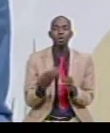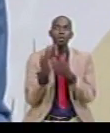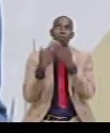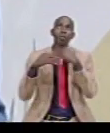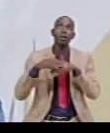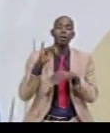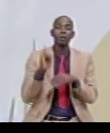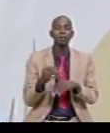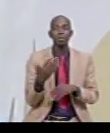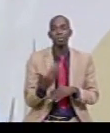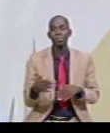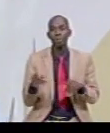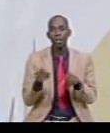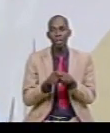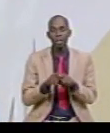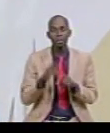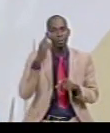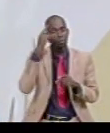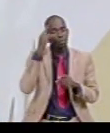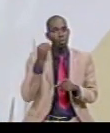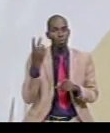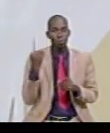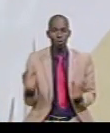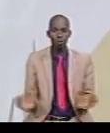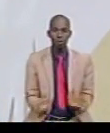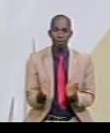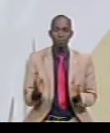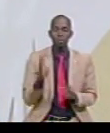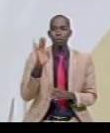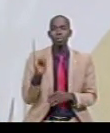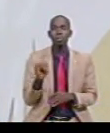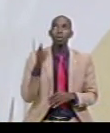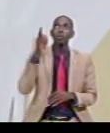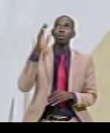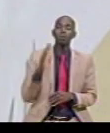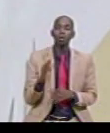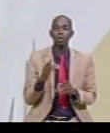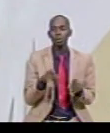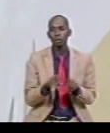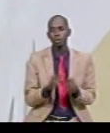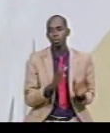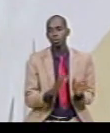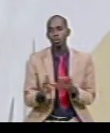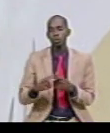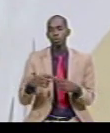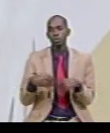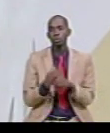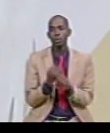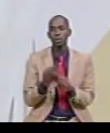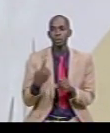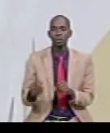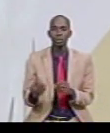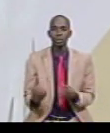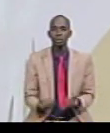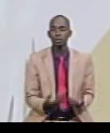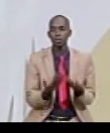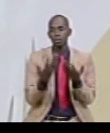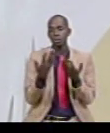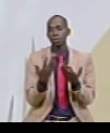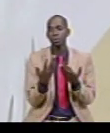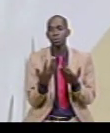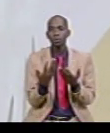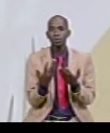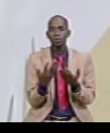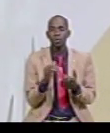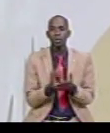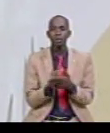was admonished of God when he was about to make the tabernacle for sea, said he, that thou make all things according to the